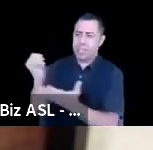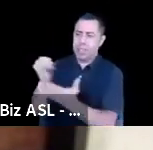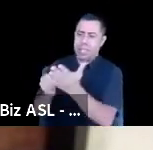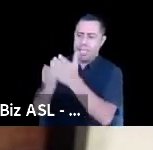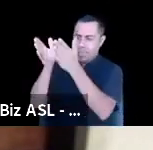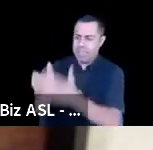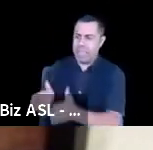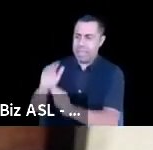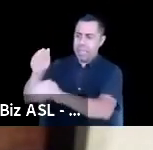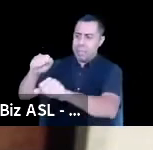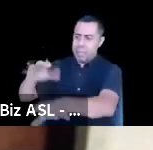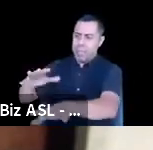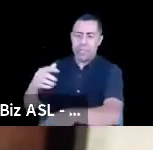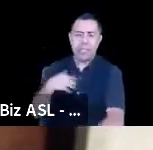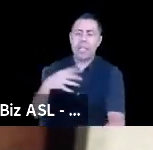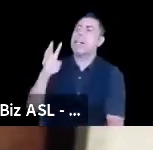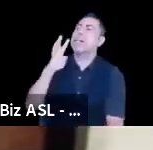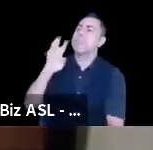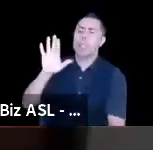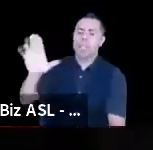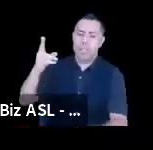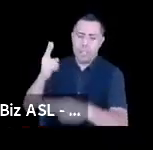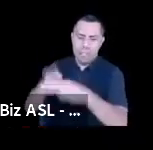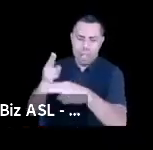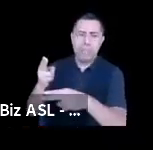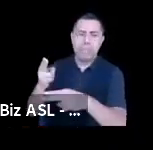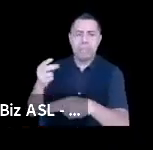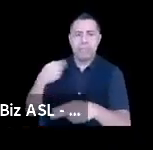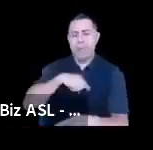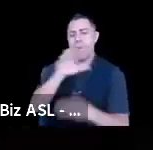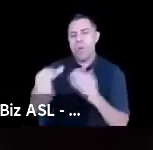your name, Sir Walter, and we all thank you.